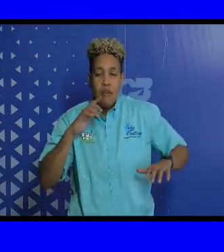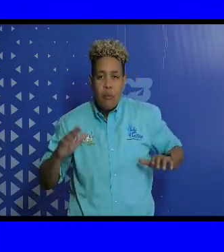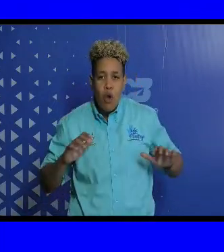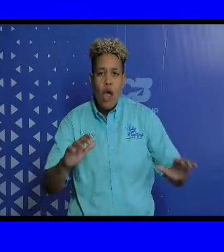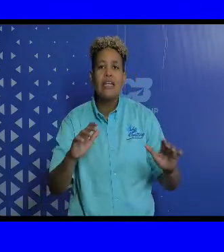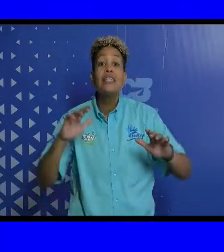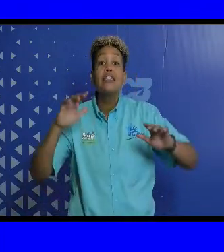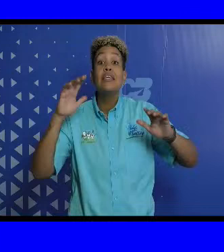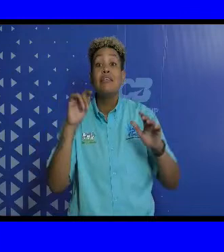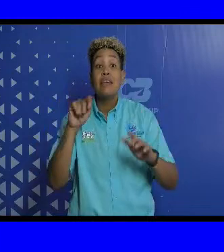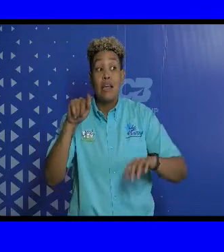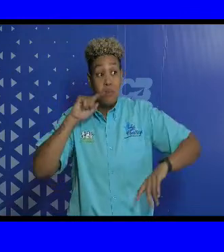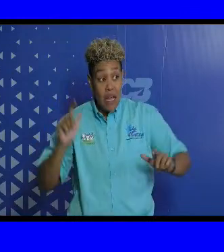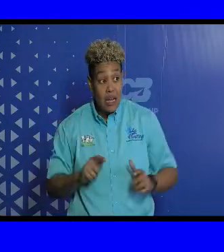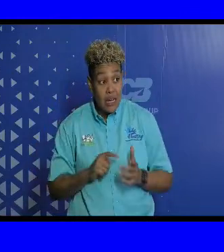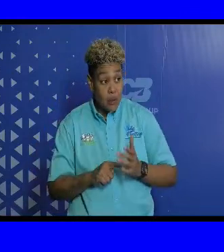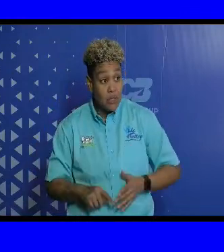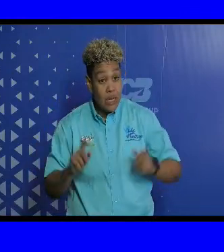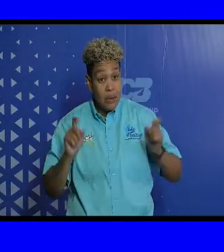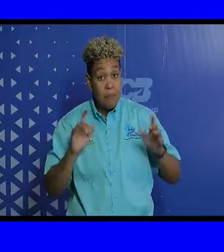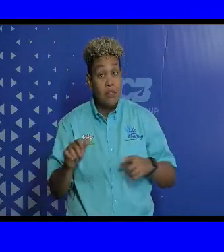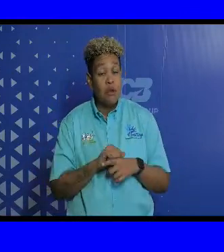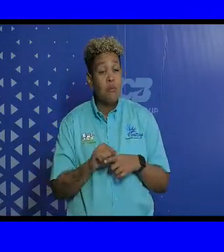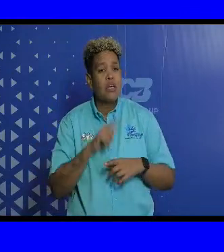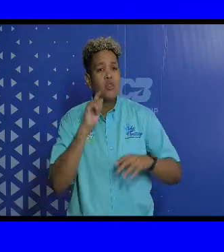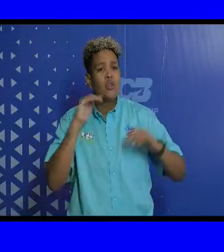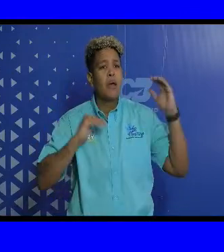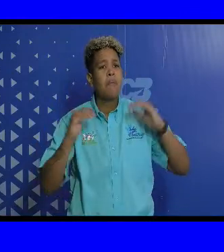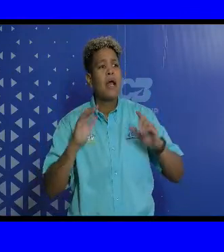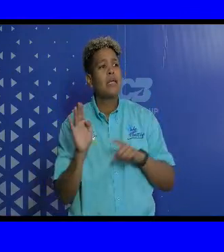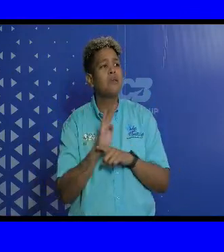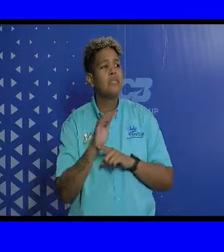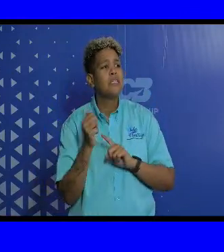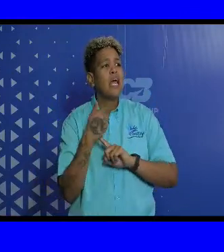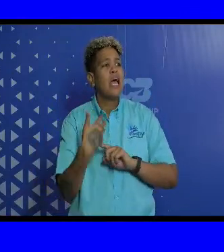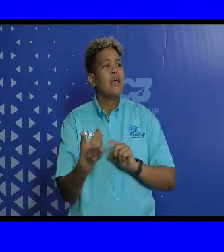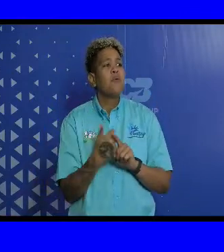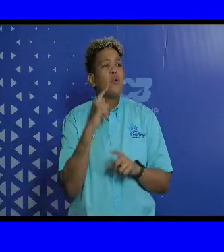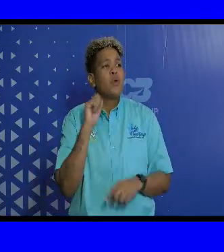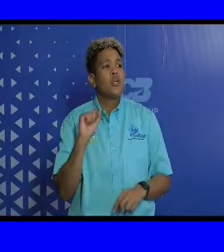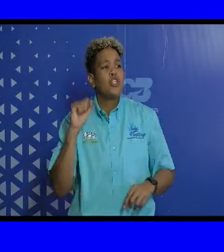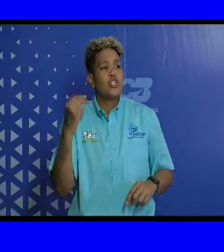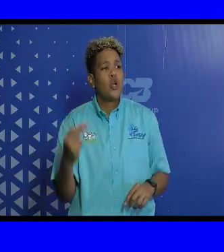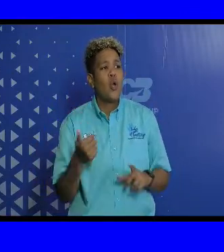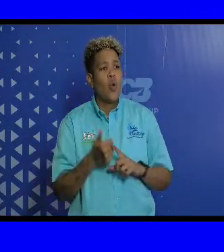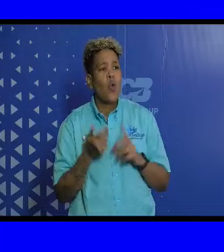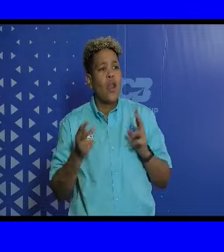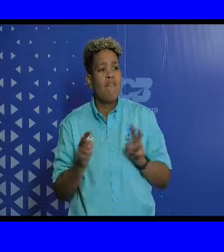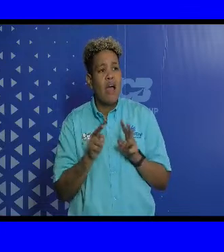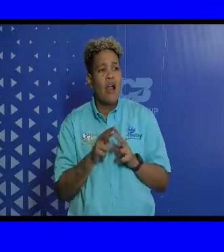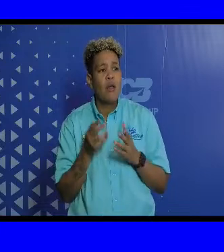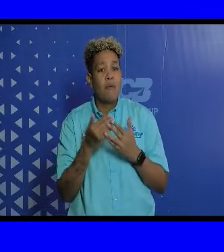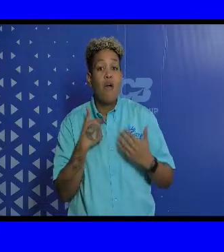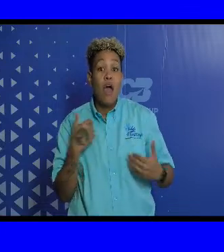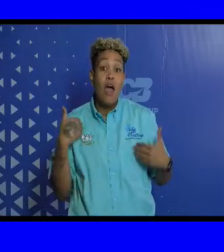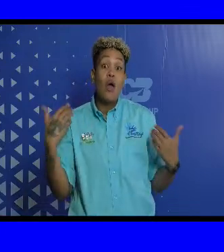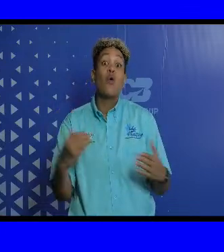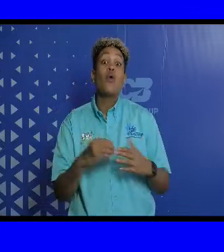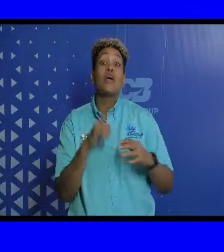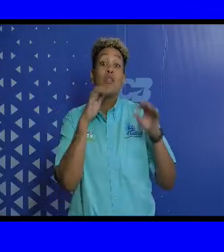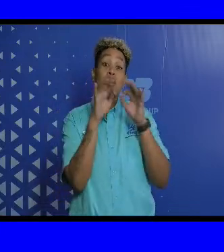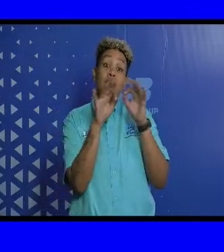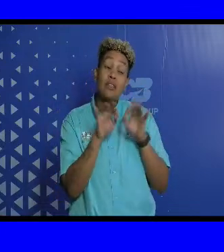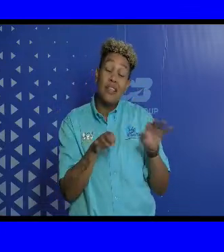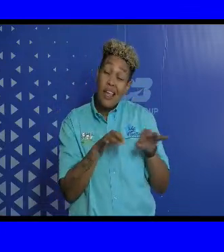and liquidity management practices to balance business expansion with shareholder value. Before I go into the highlights